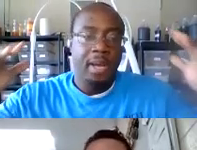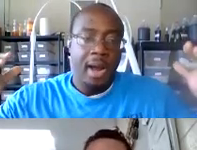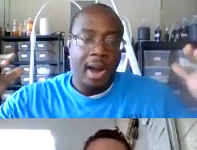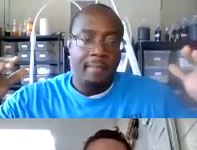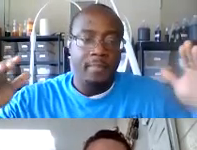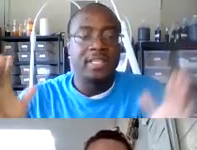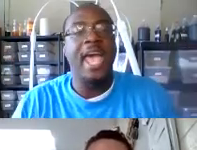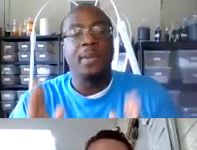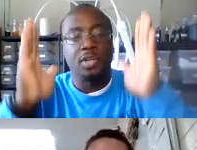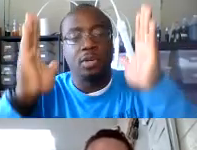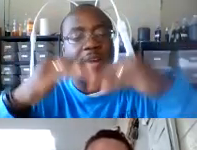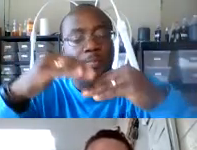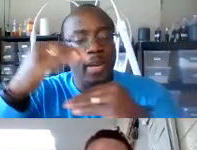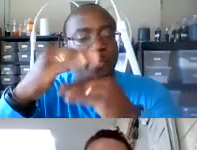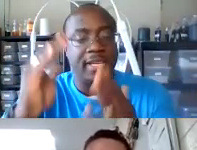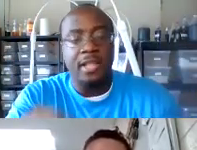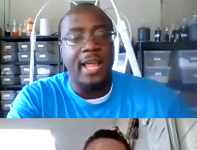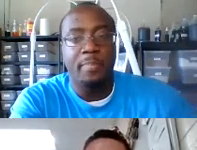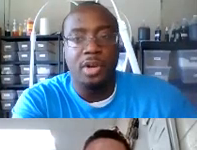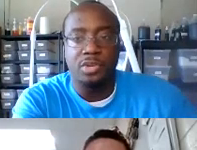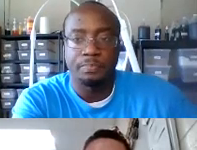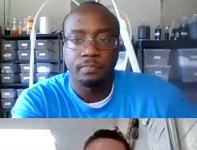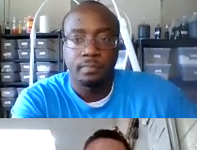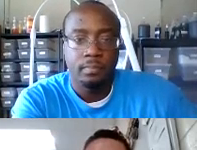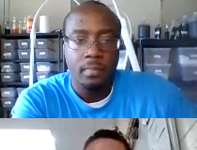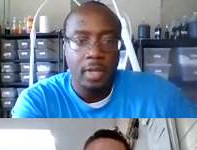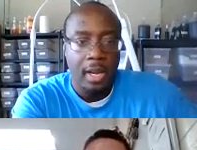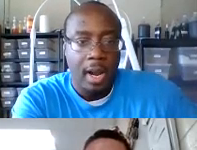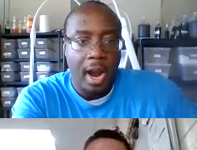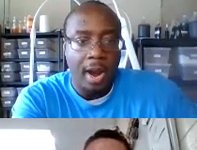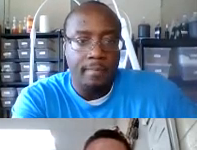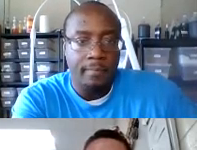be able to kind of be put together like a puzzle.